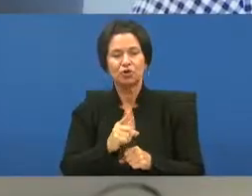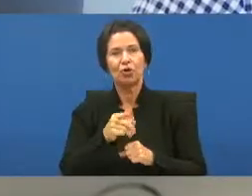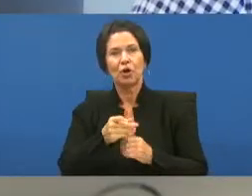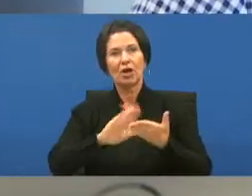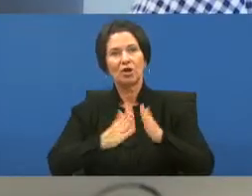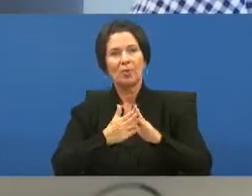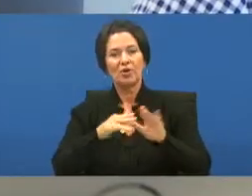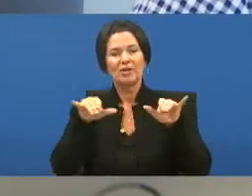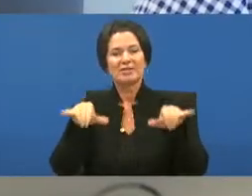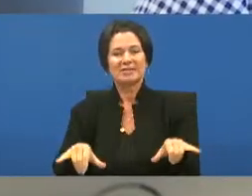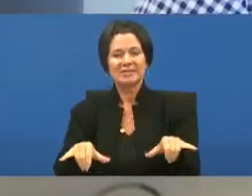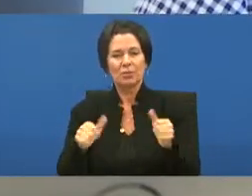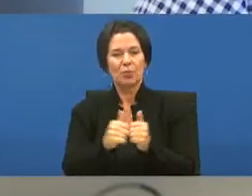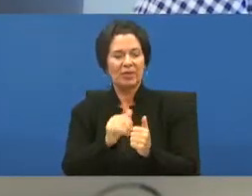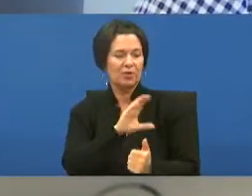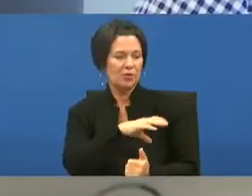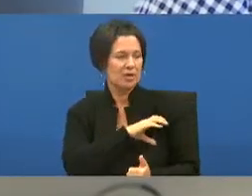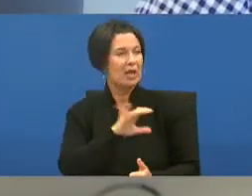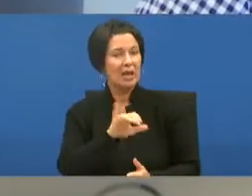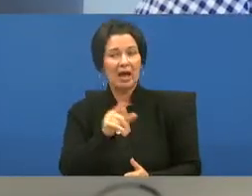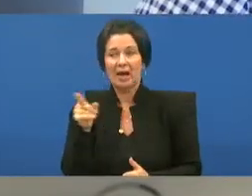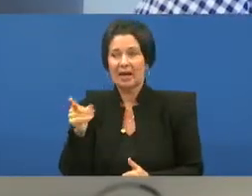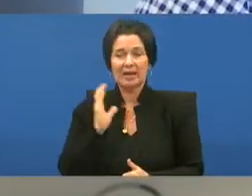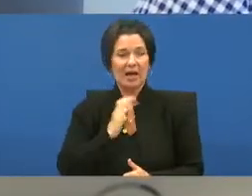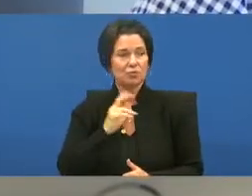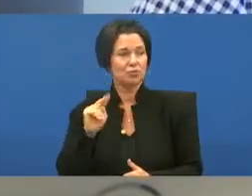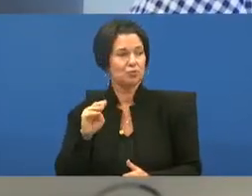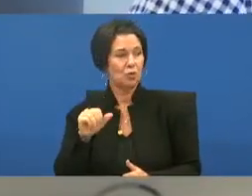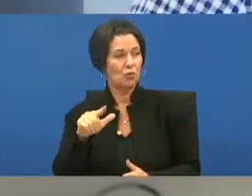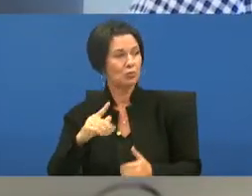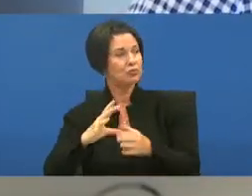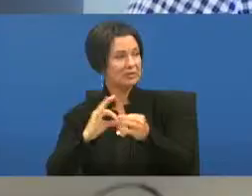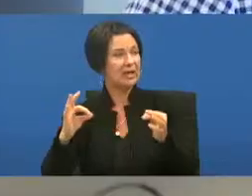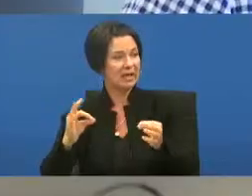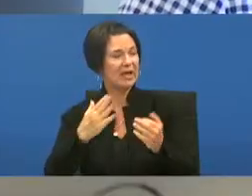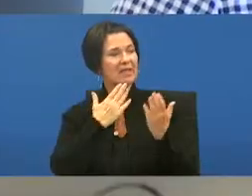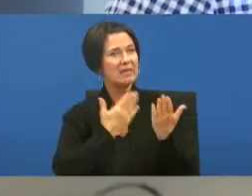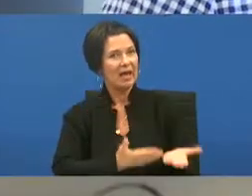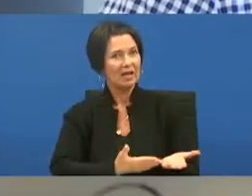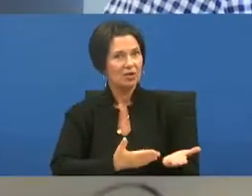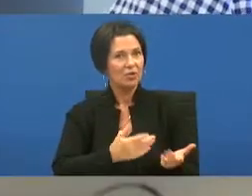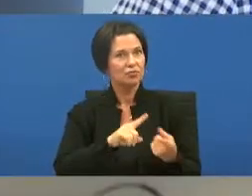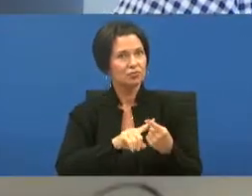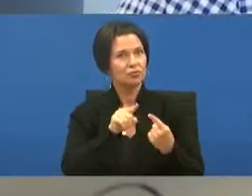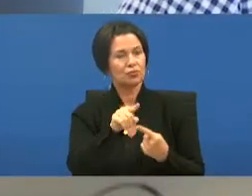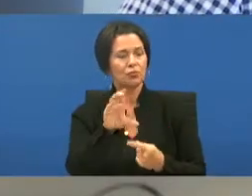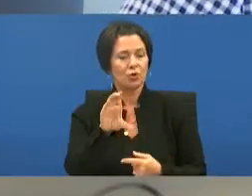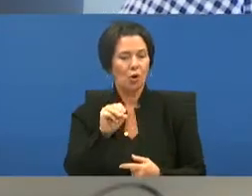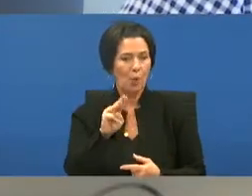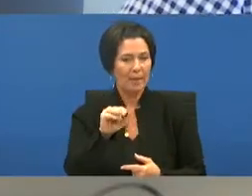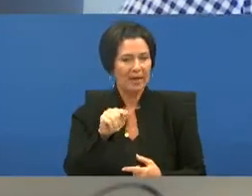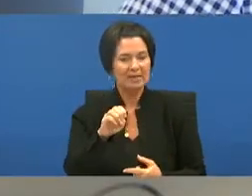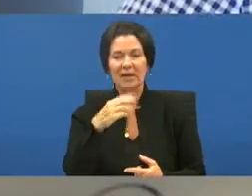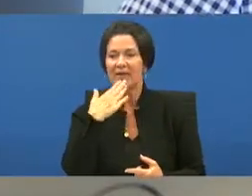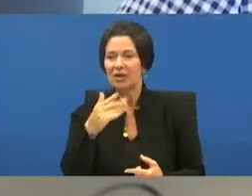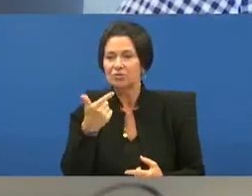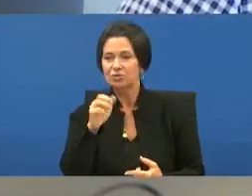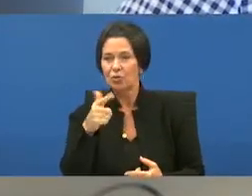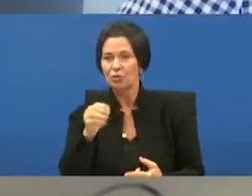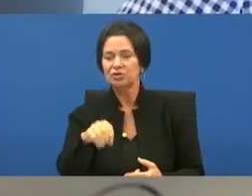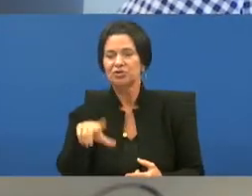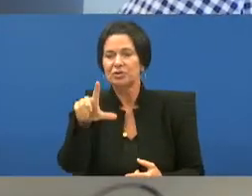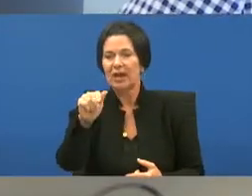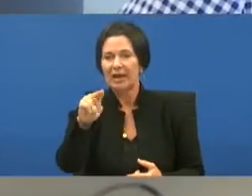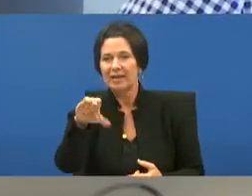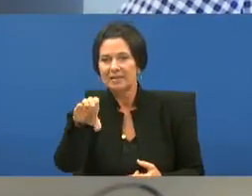with the characteristic, like Councilman Noel said. But once again, thank you to the Comey community. Thank you, George. Thank you, Lance.